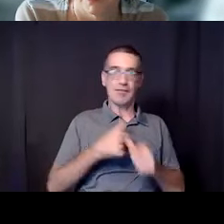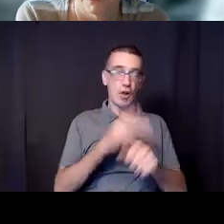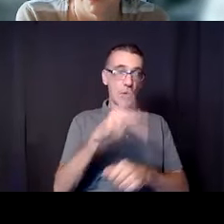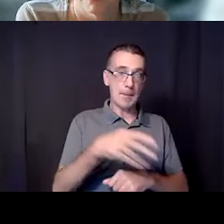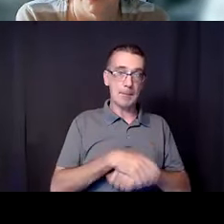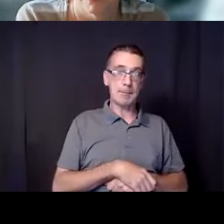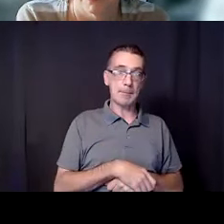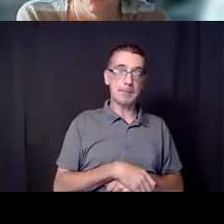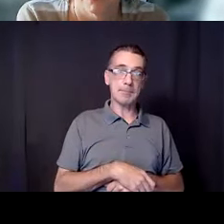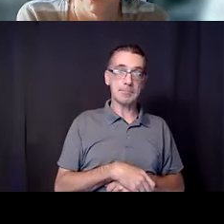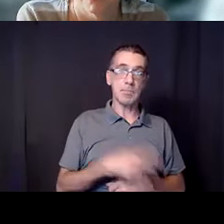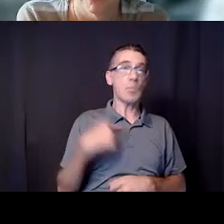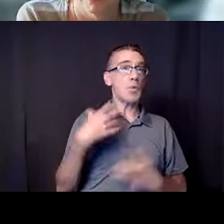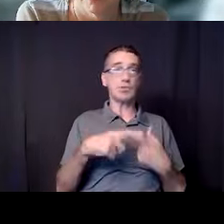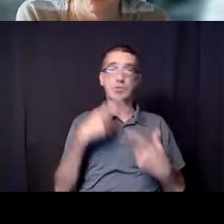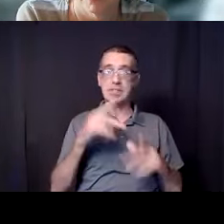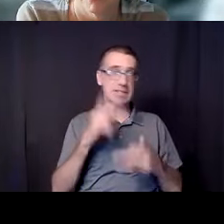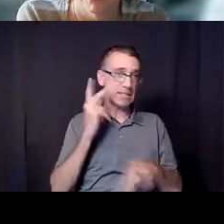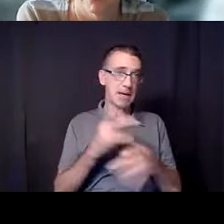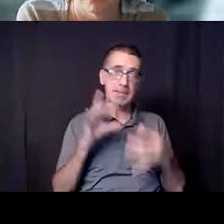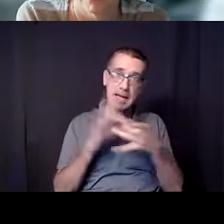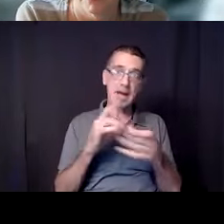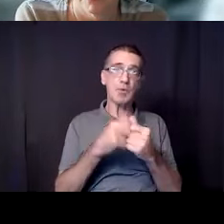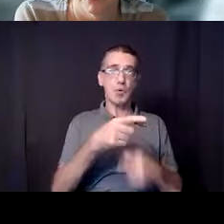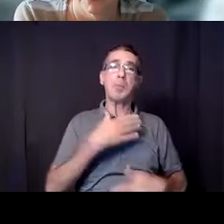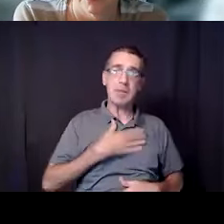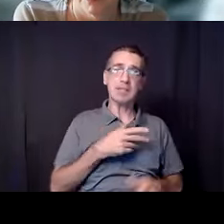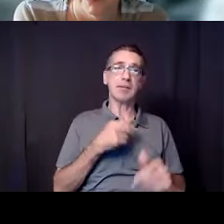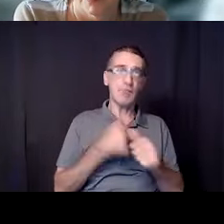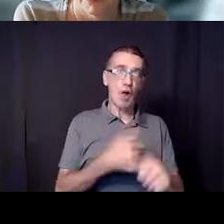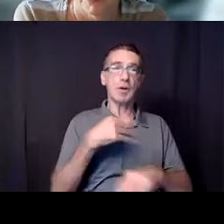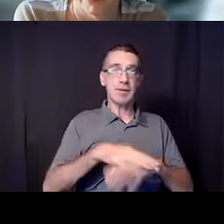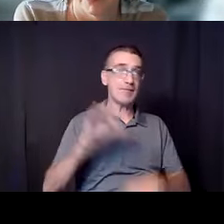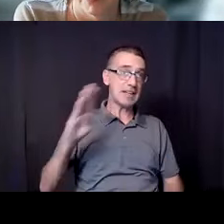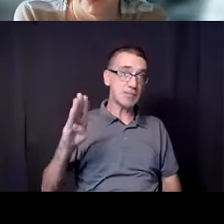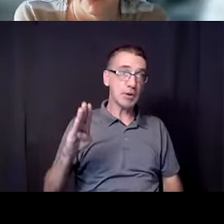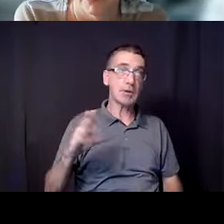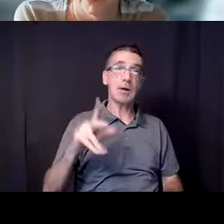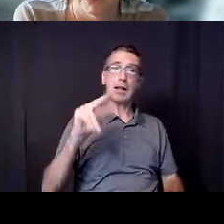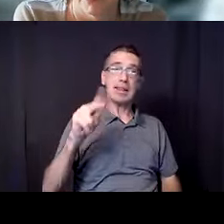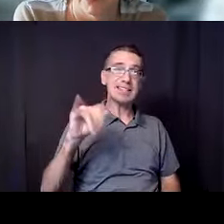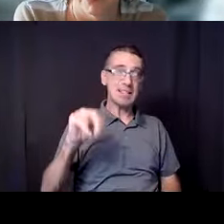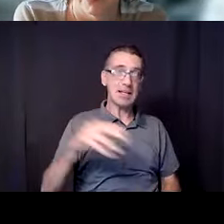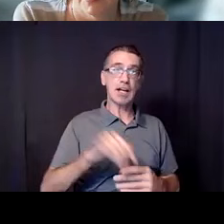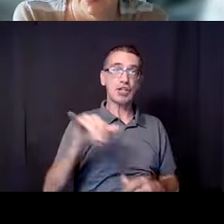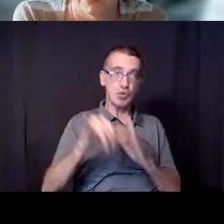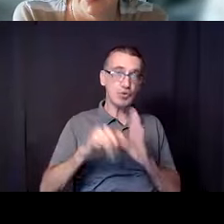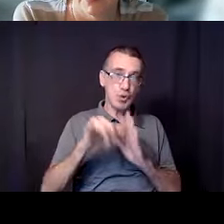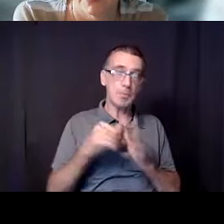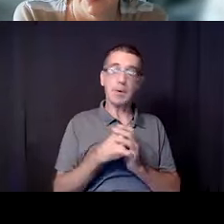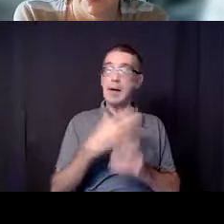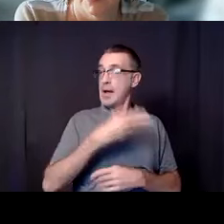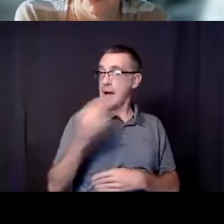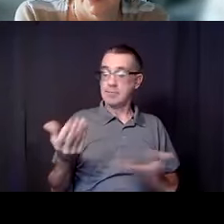follow-up. And we want to stay connected with you. So please follow us on Facebook, LinkedIn, and YouTube.